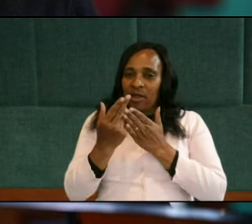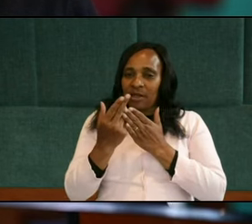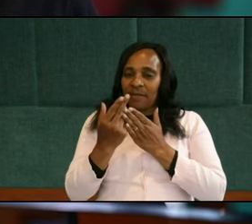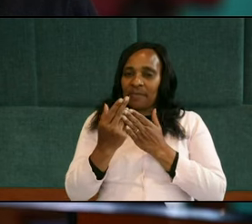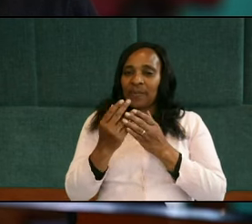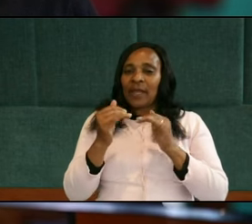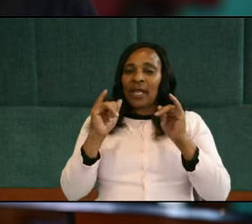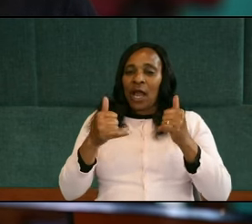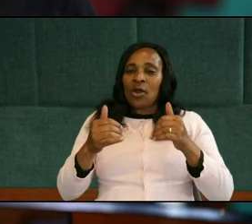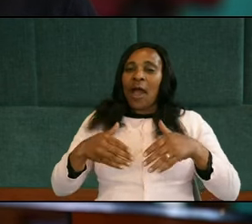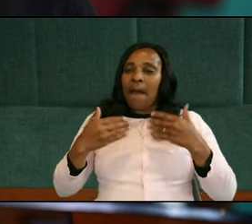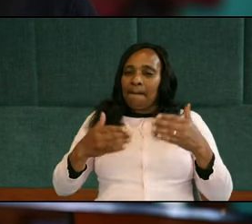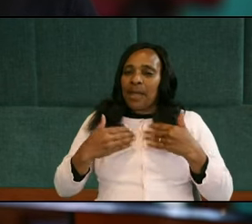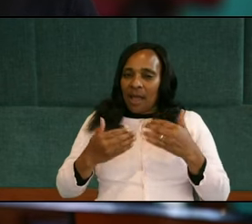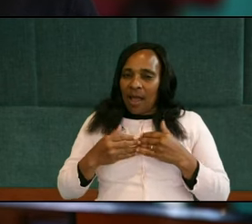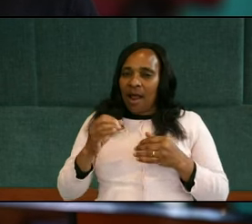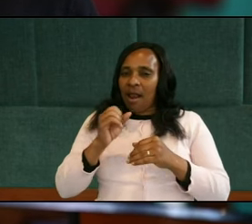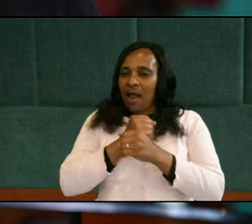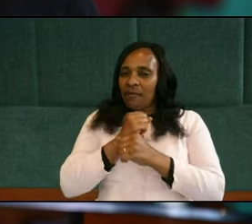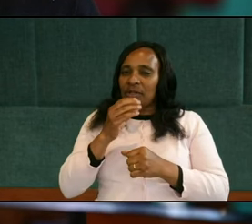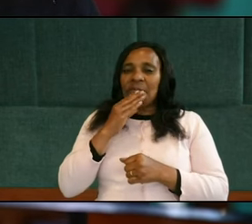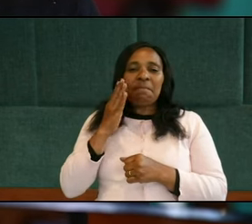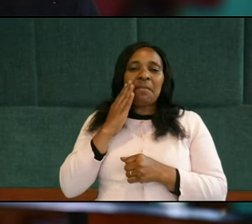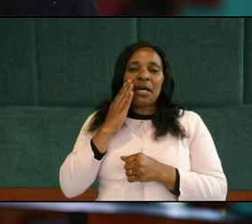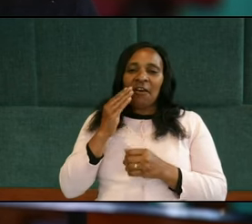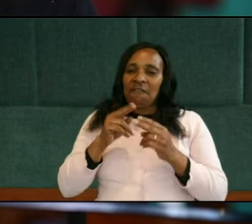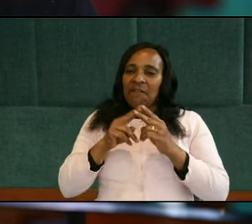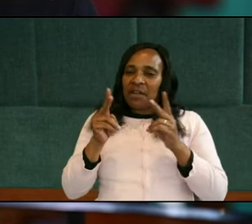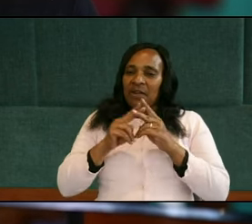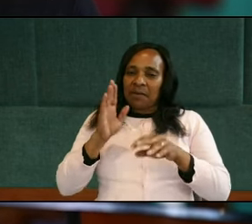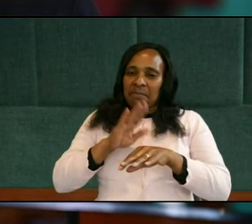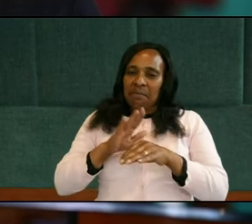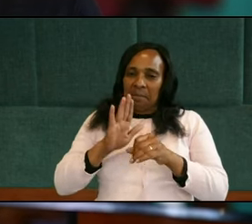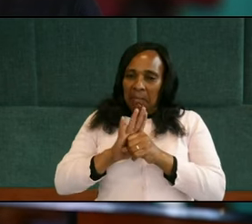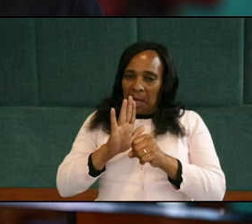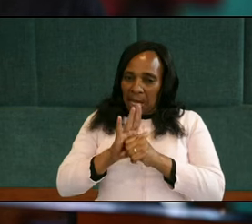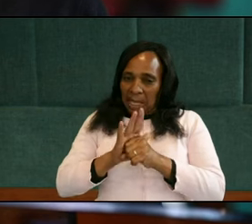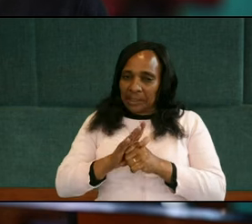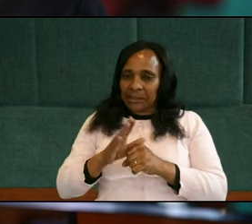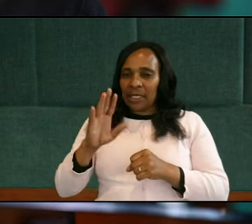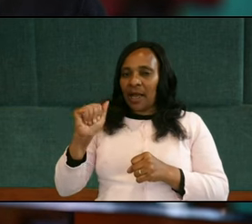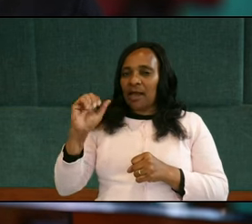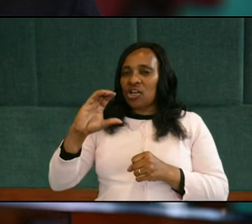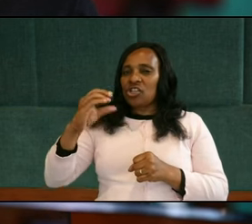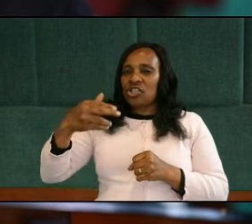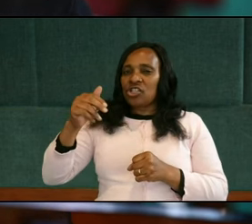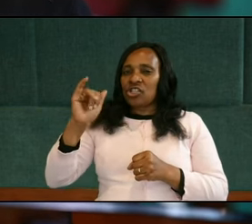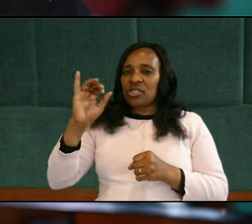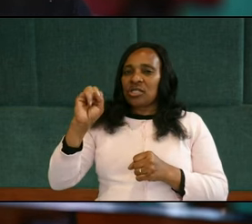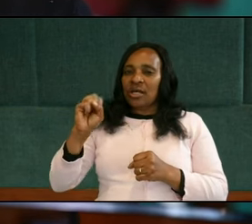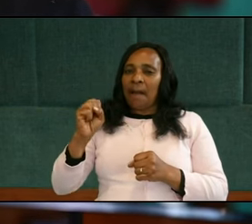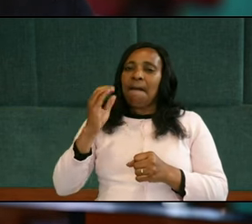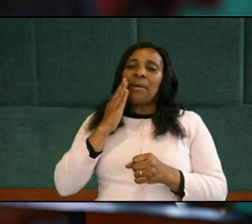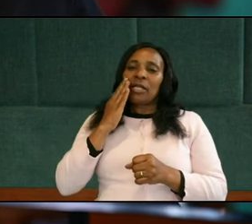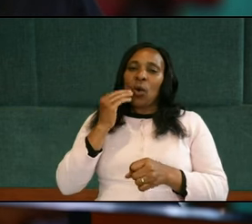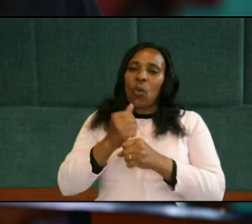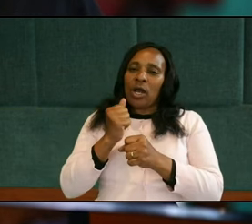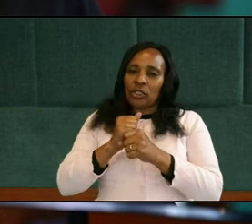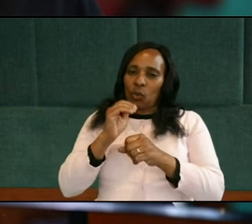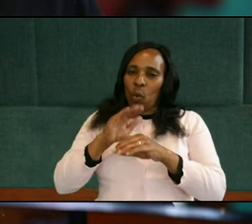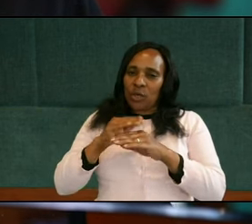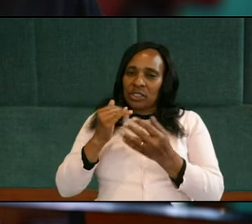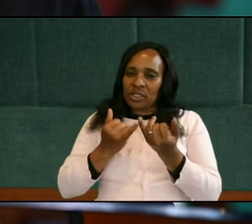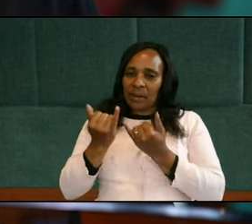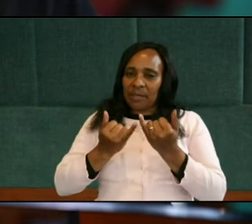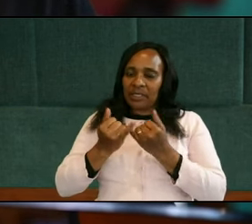Achia loved Mother very much, but Mother did something that made Achia feel very sad. Mother worked on Sabbath.